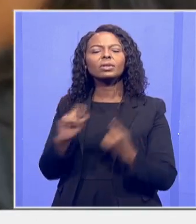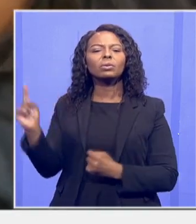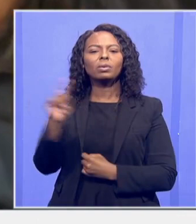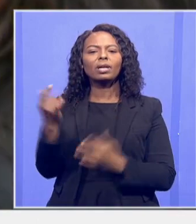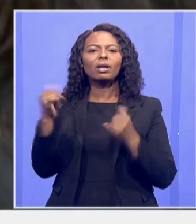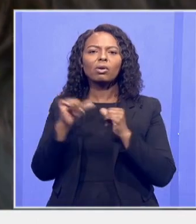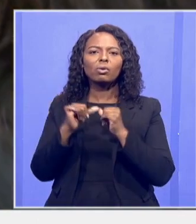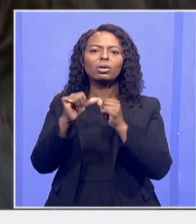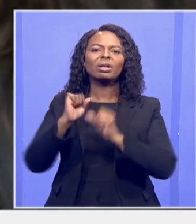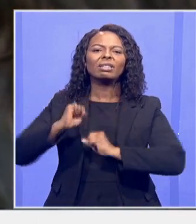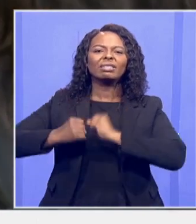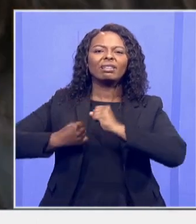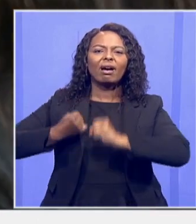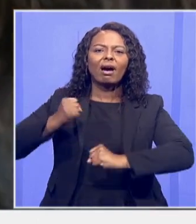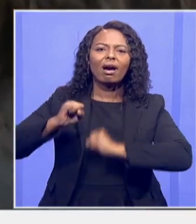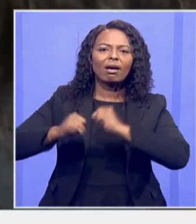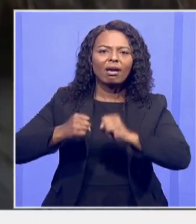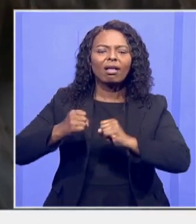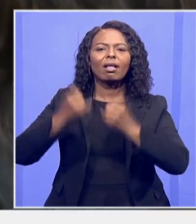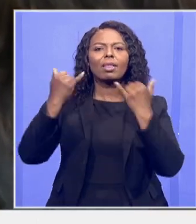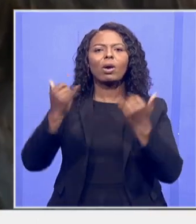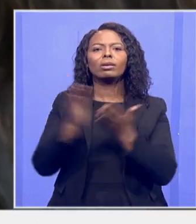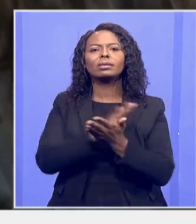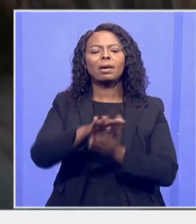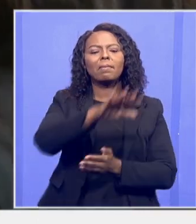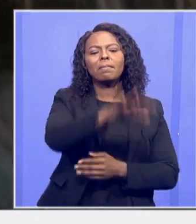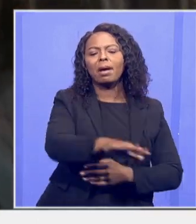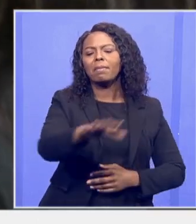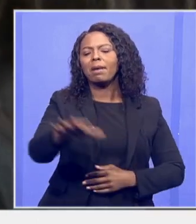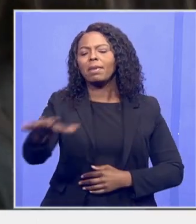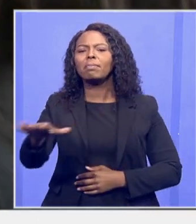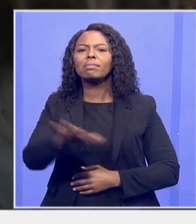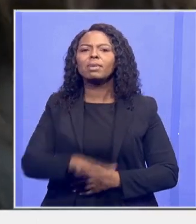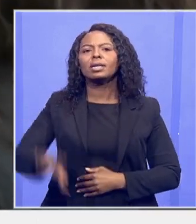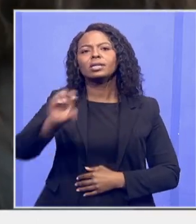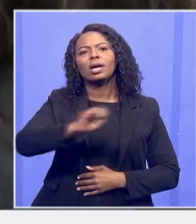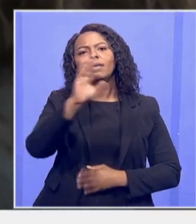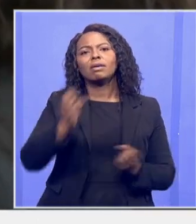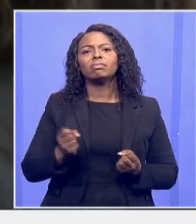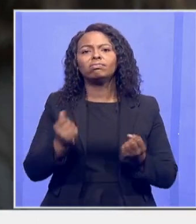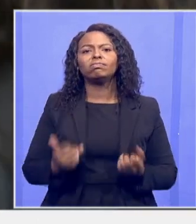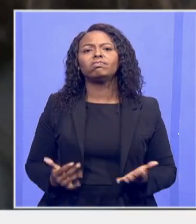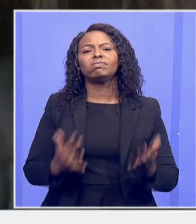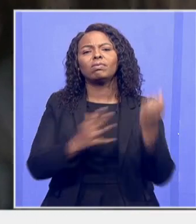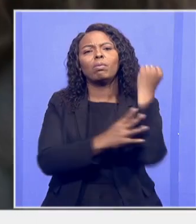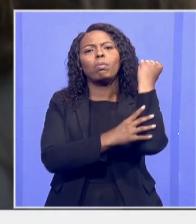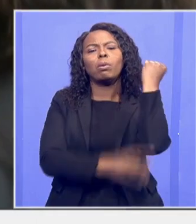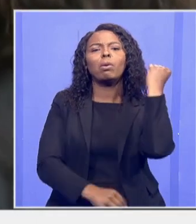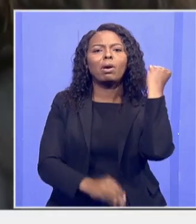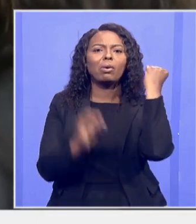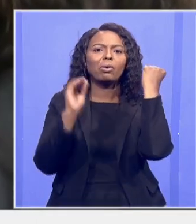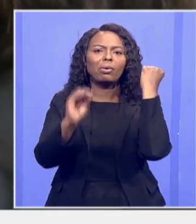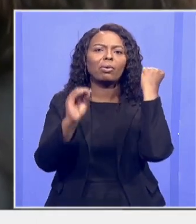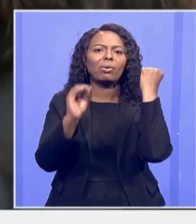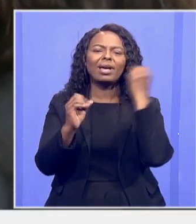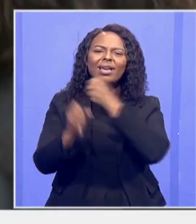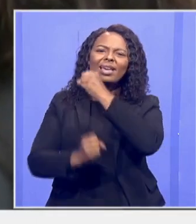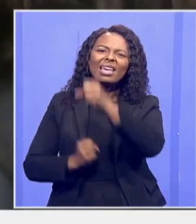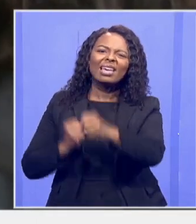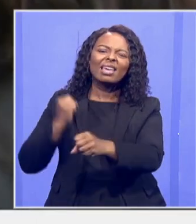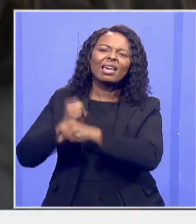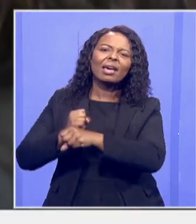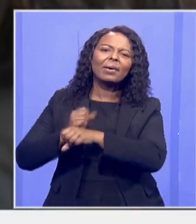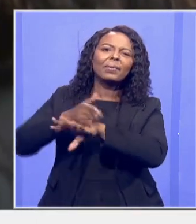continuous struggle within certain parts of South African society with service delivery? Years after